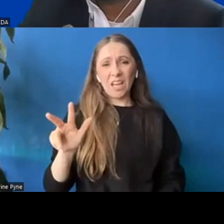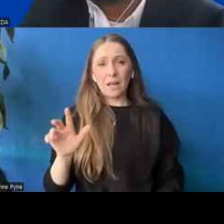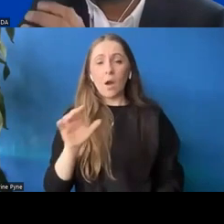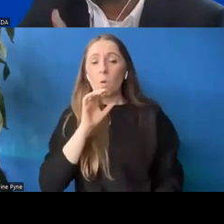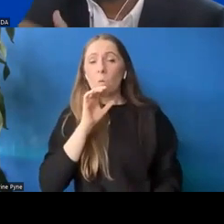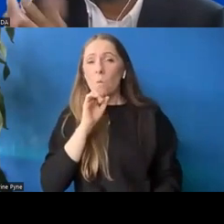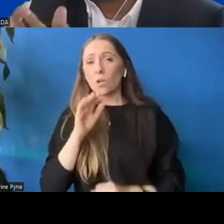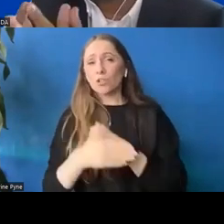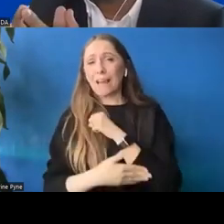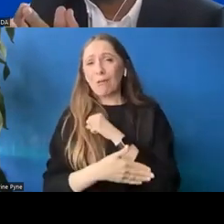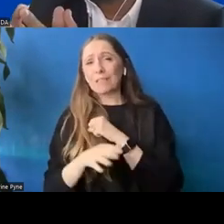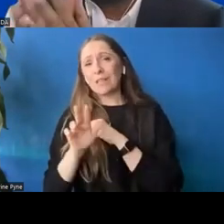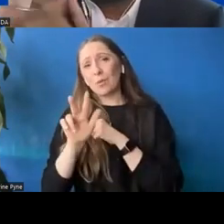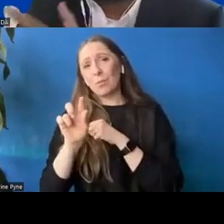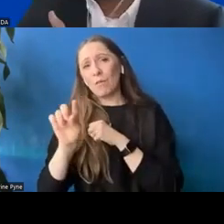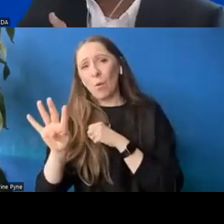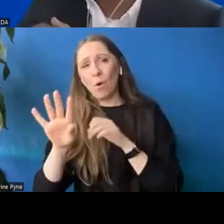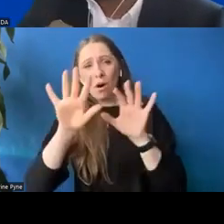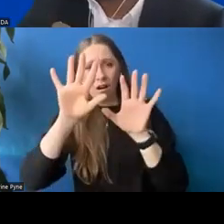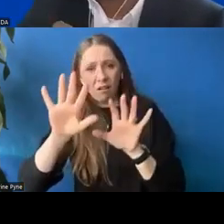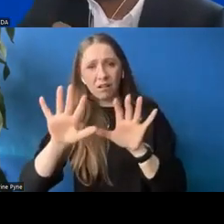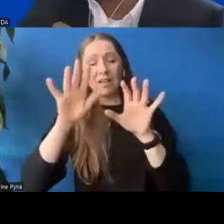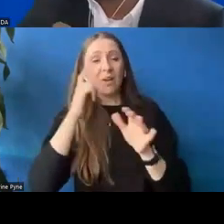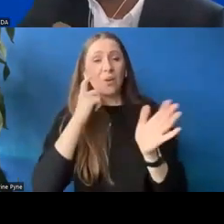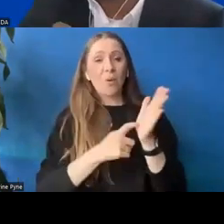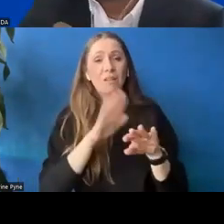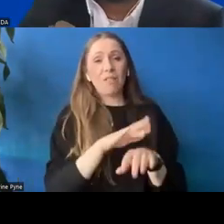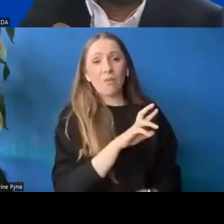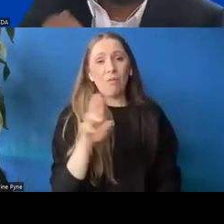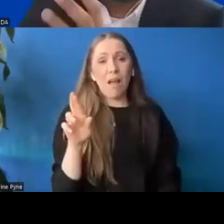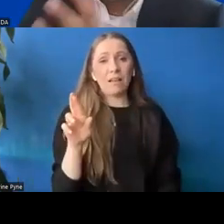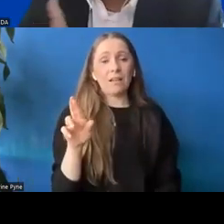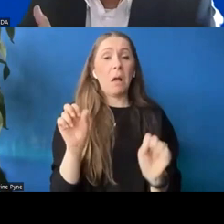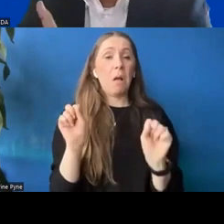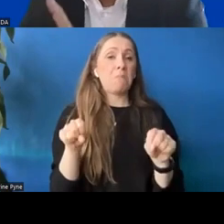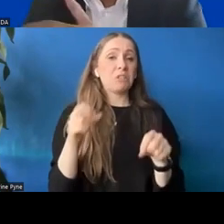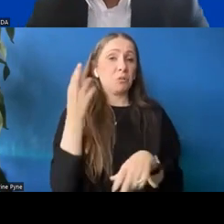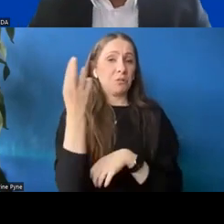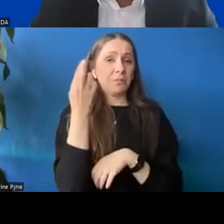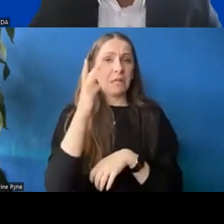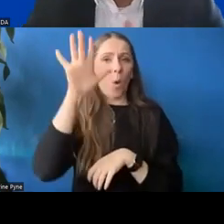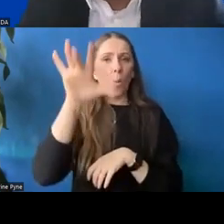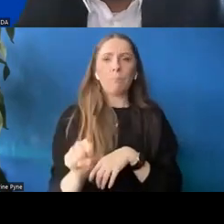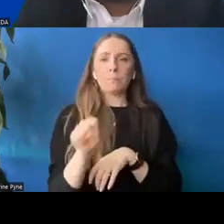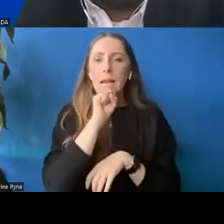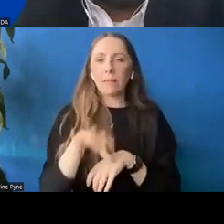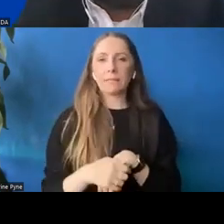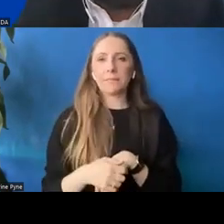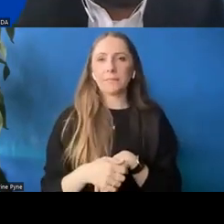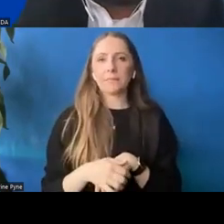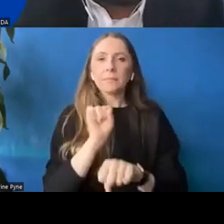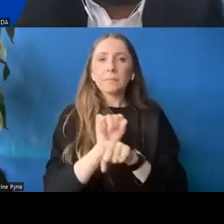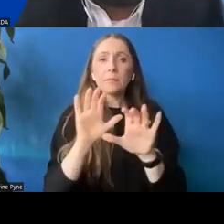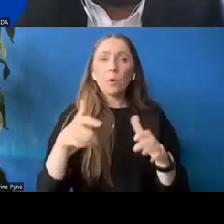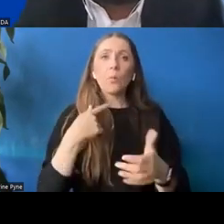Orange County is only at 3.4%. Then if you notice on the right-hand side, the potential drivers, kind of this blank canvas. The work group, we've talked about it quite a